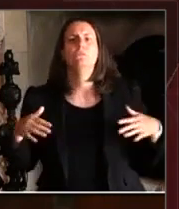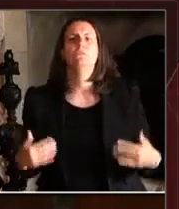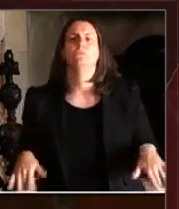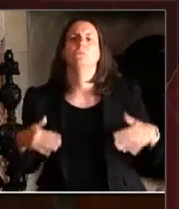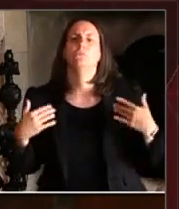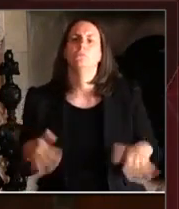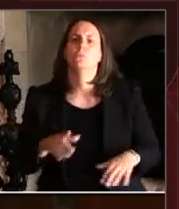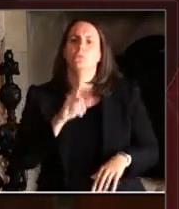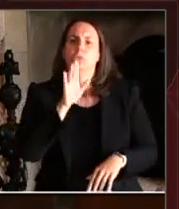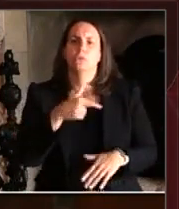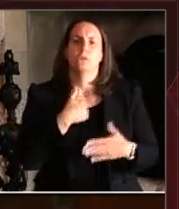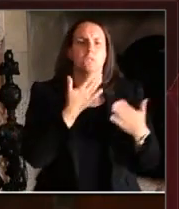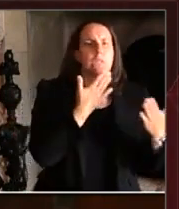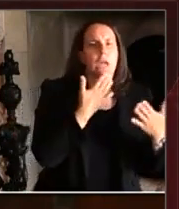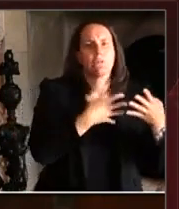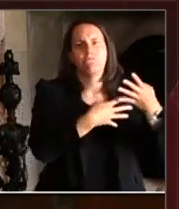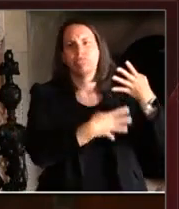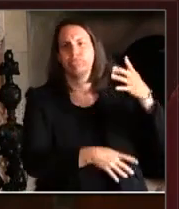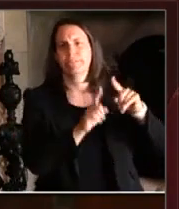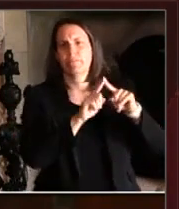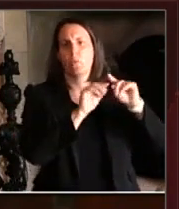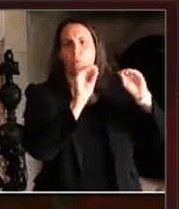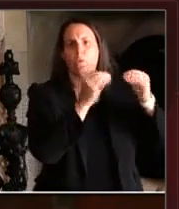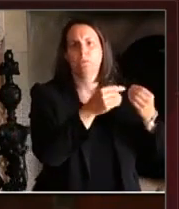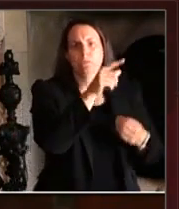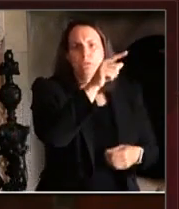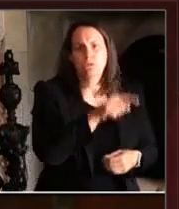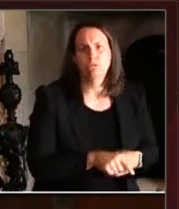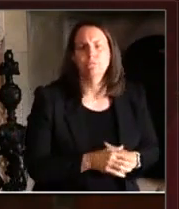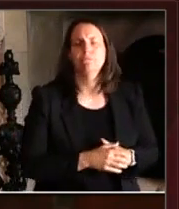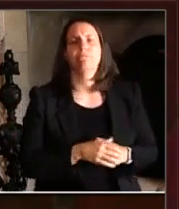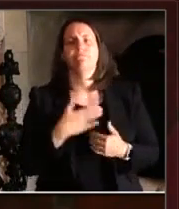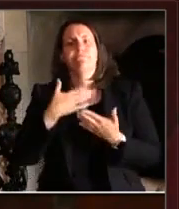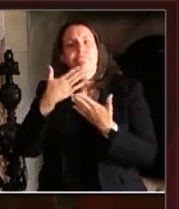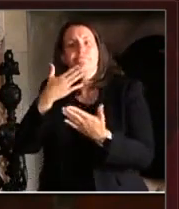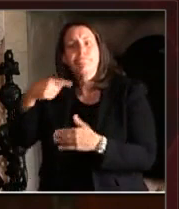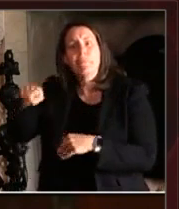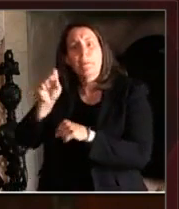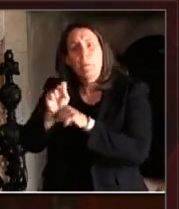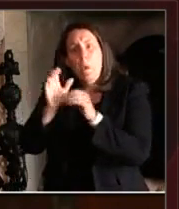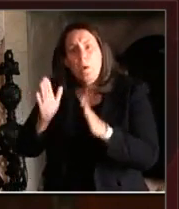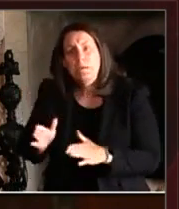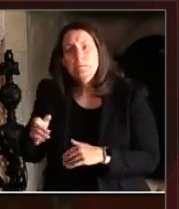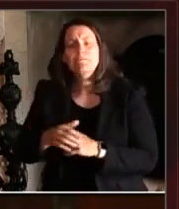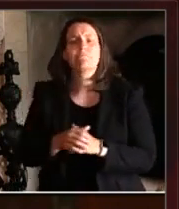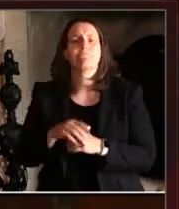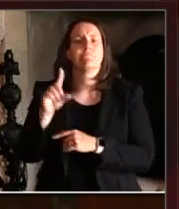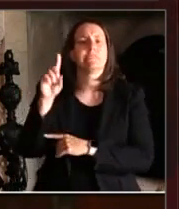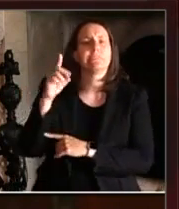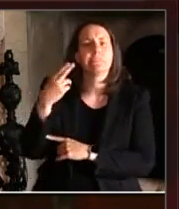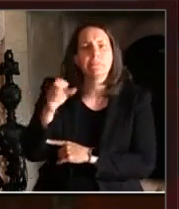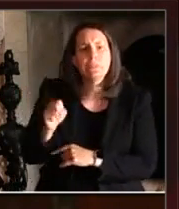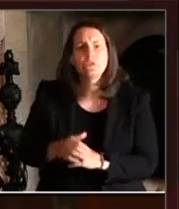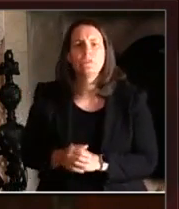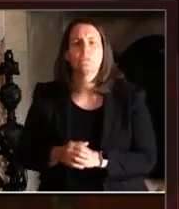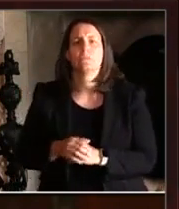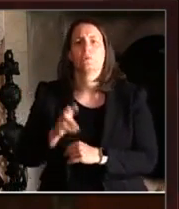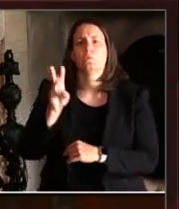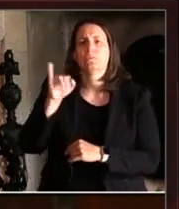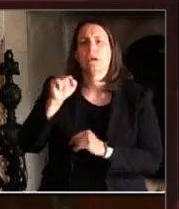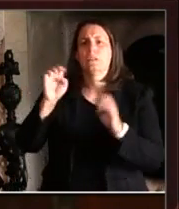state employees, including folks at the Department of Health Services, the Wisconsin Emergency Management